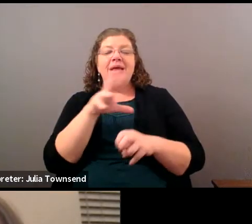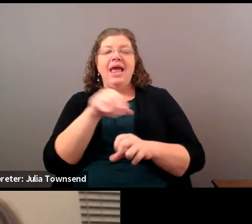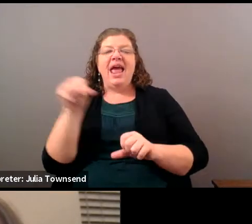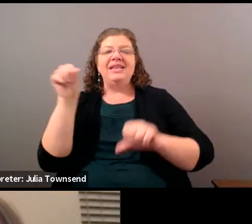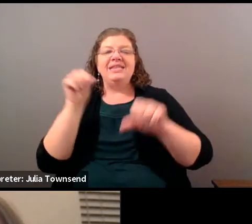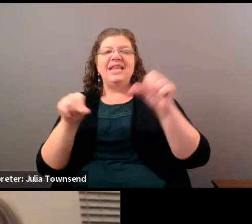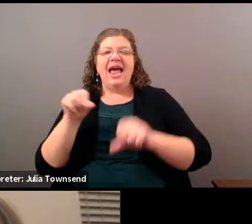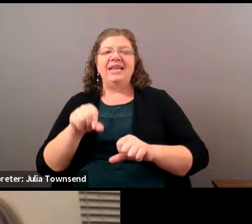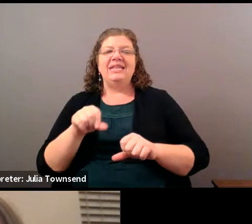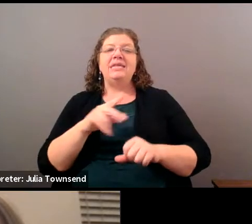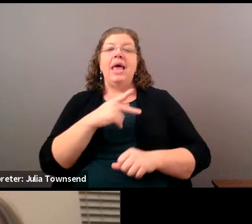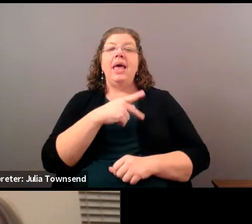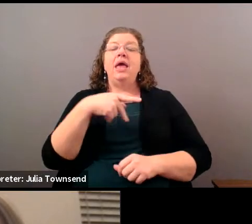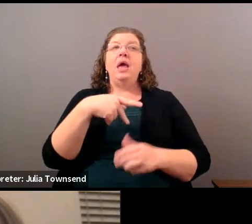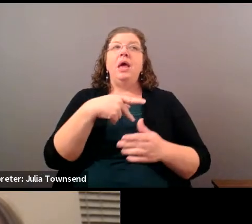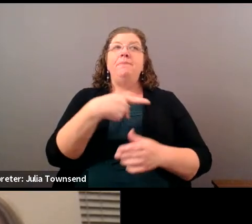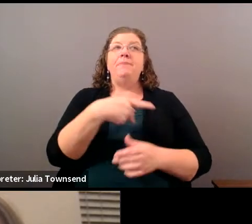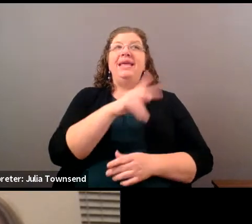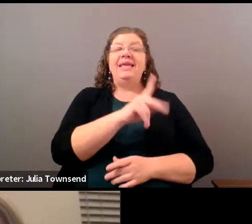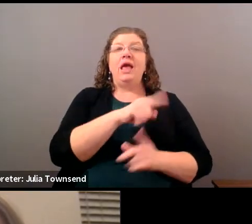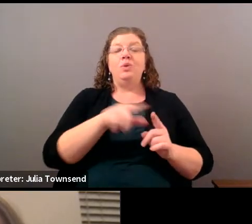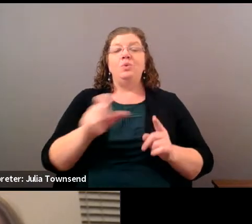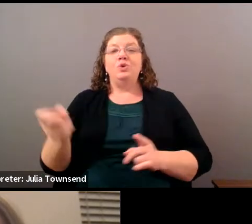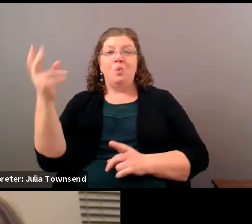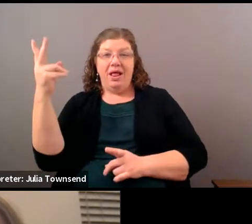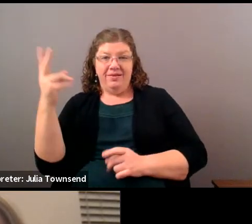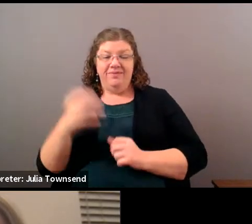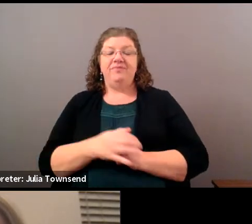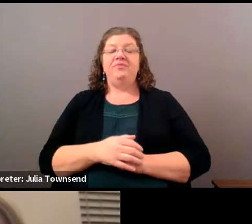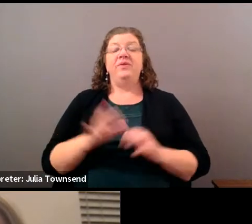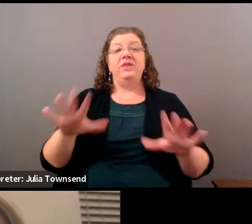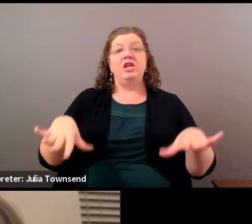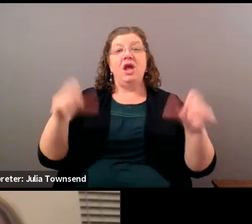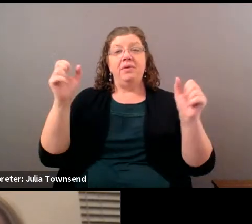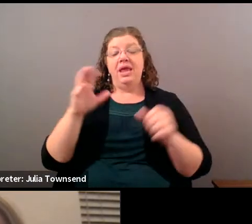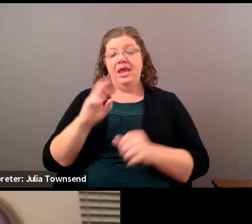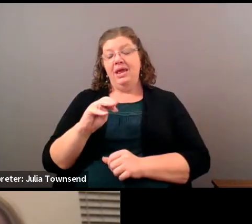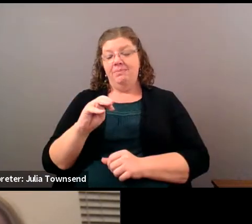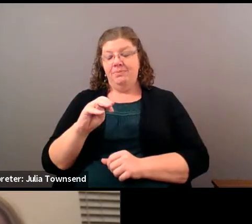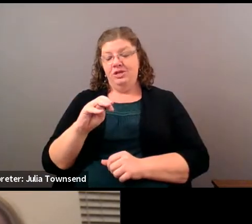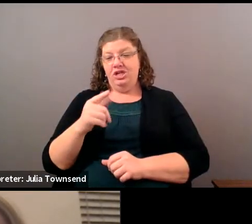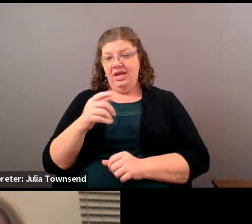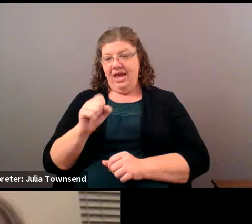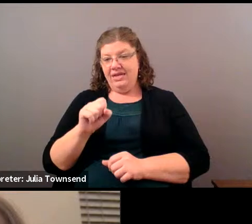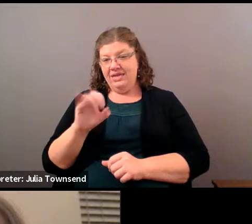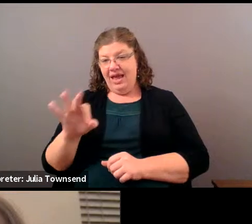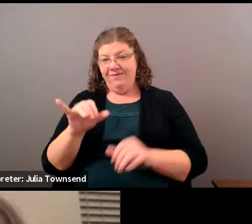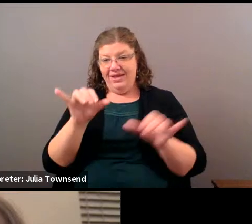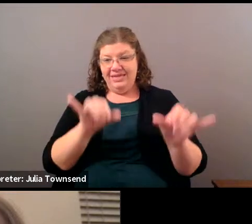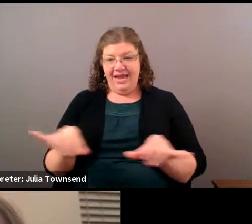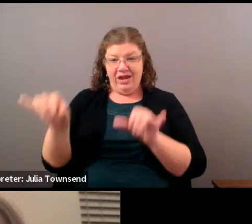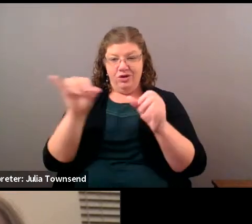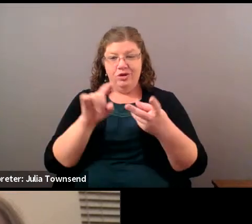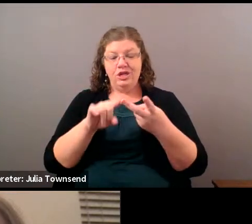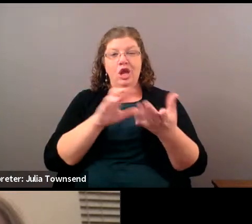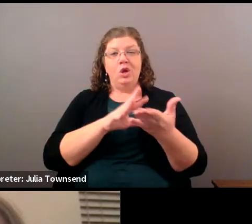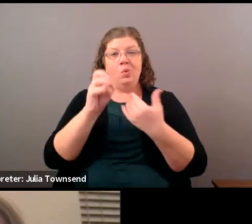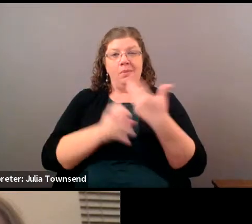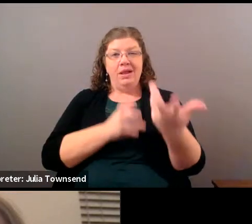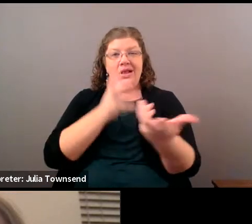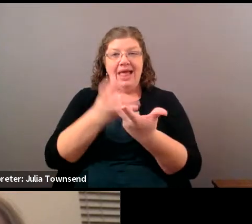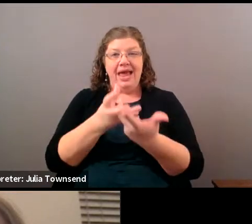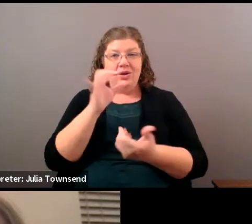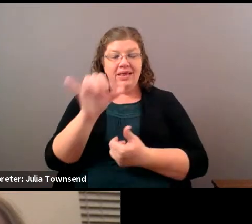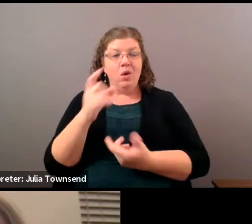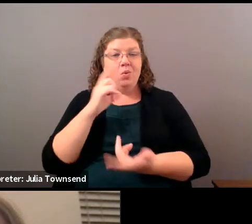TK-12. So where we are in the adoption of our NGSS standards and the curriculum that is aligned to those is really building